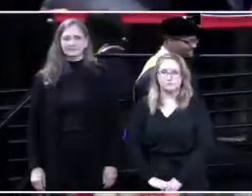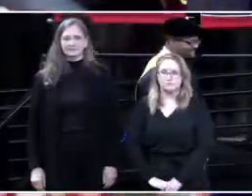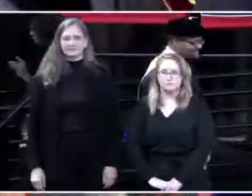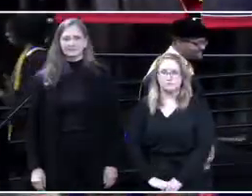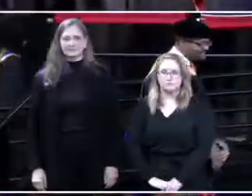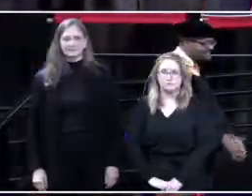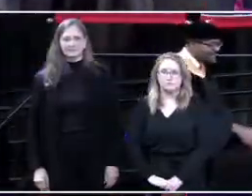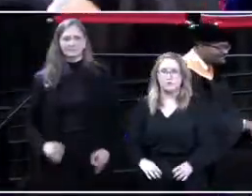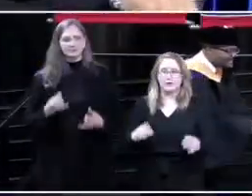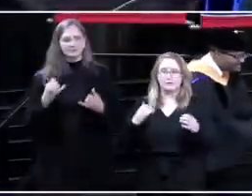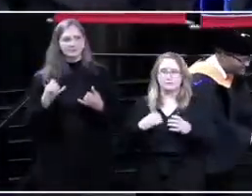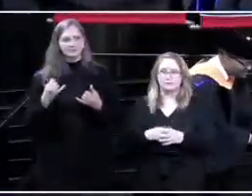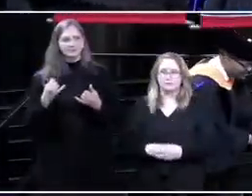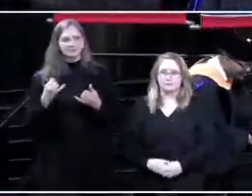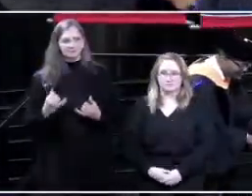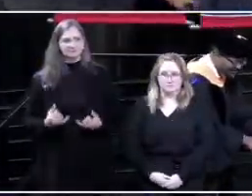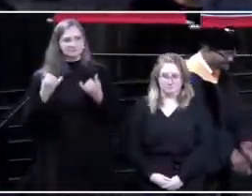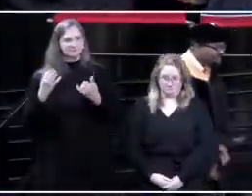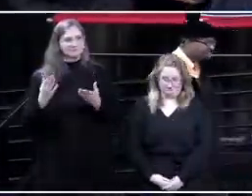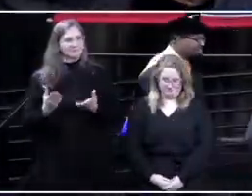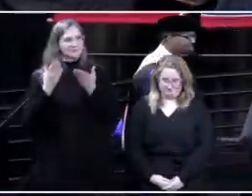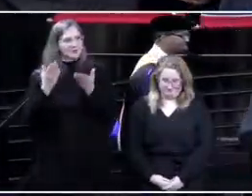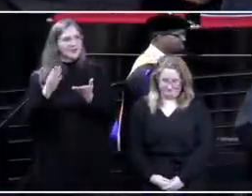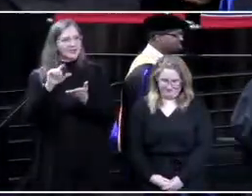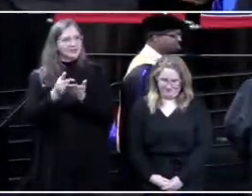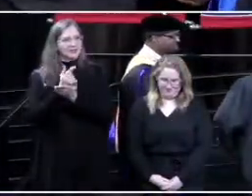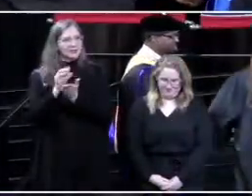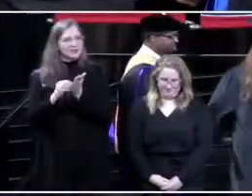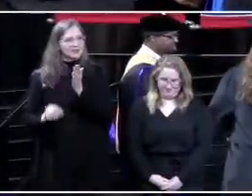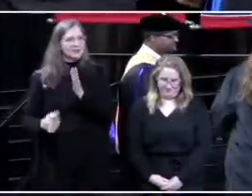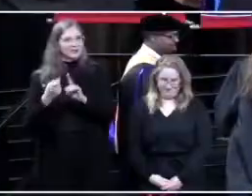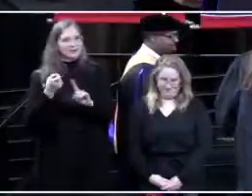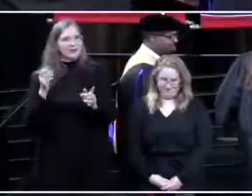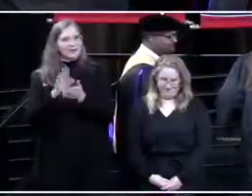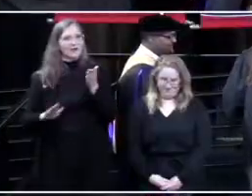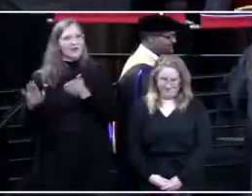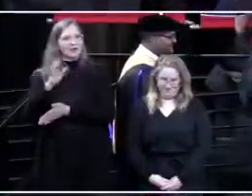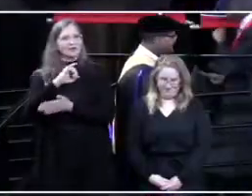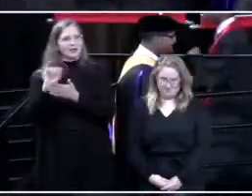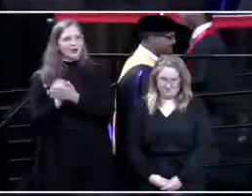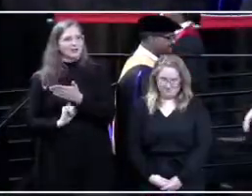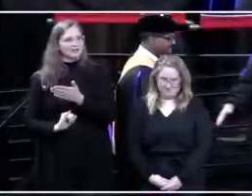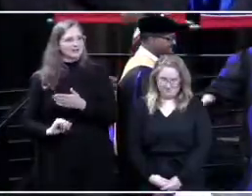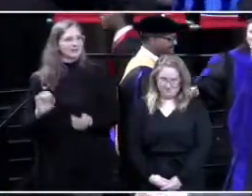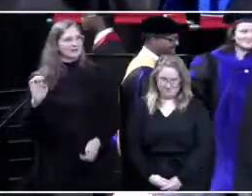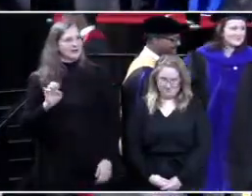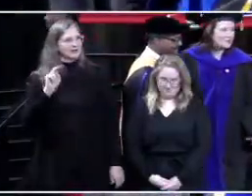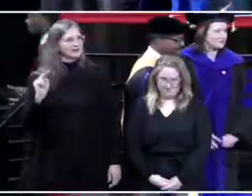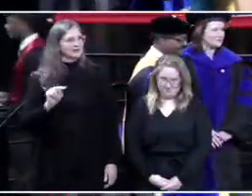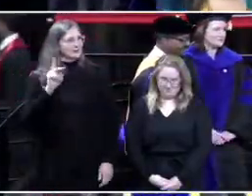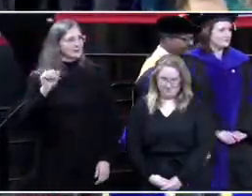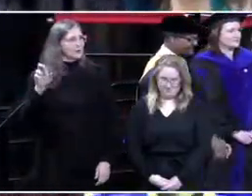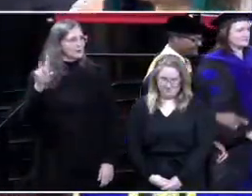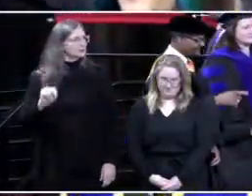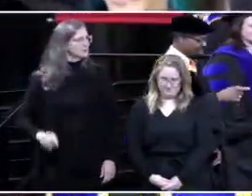Now presenting graduates from the College of the Art. Ella Risa Marquin.